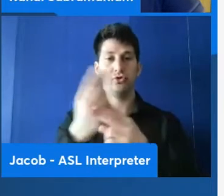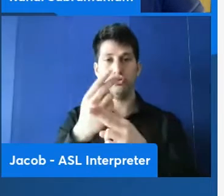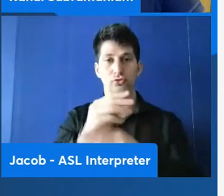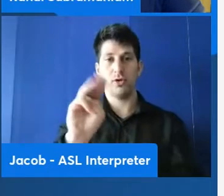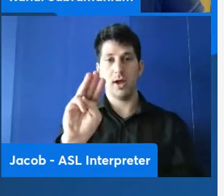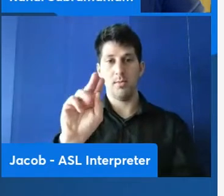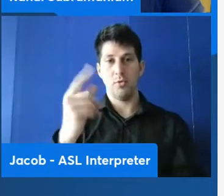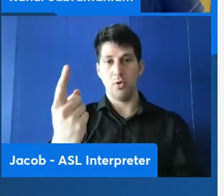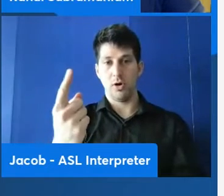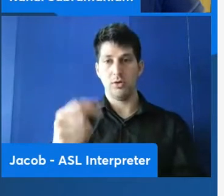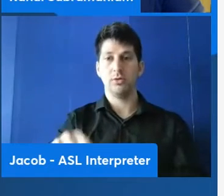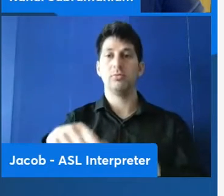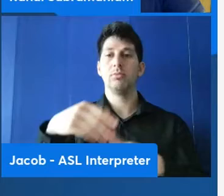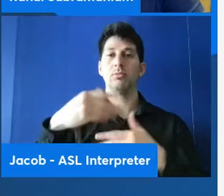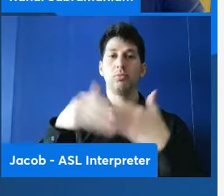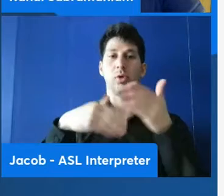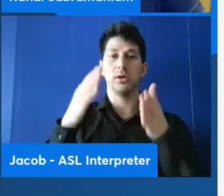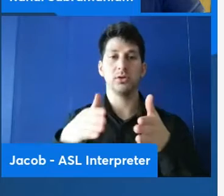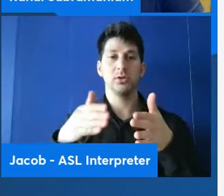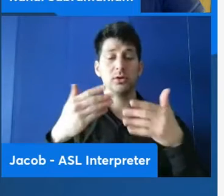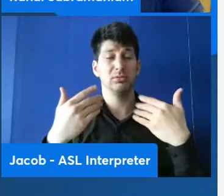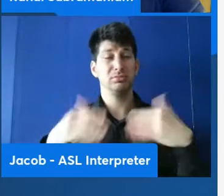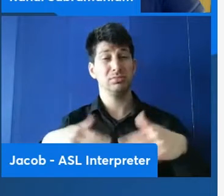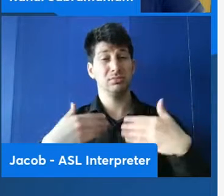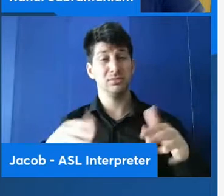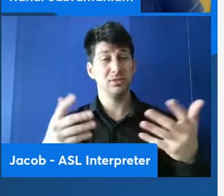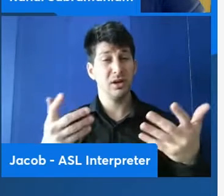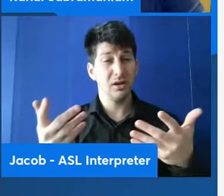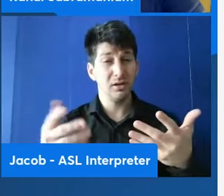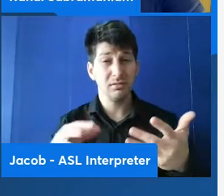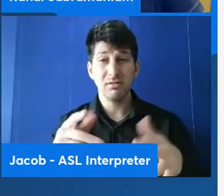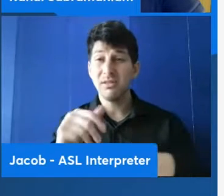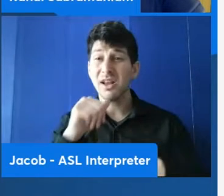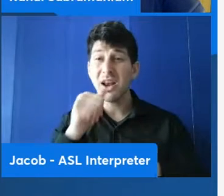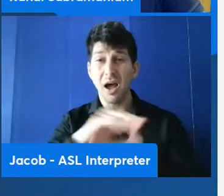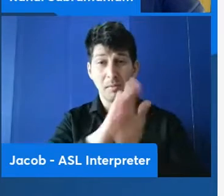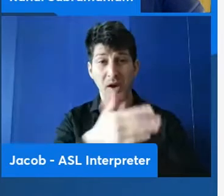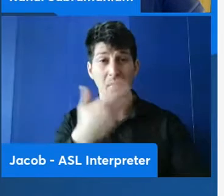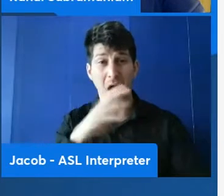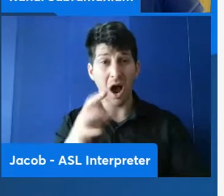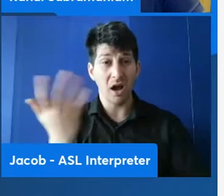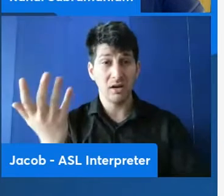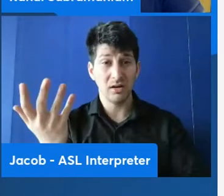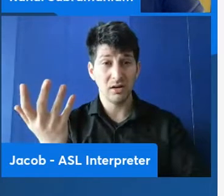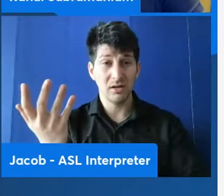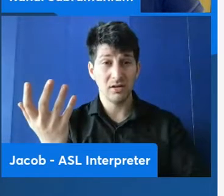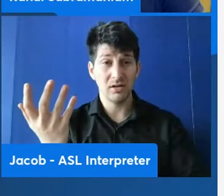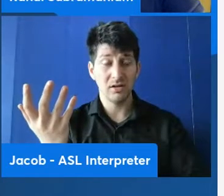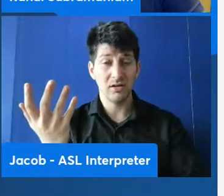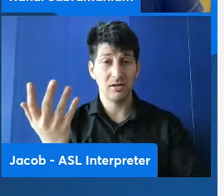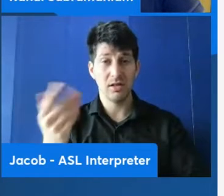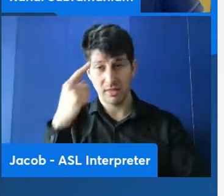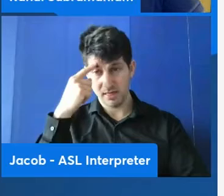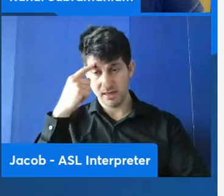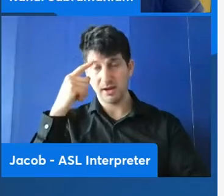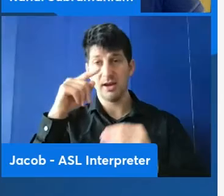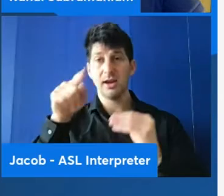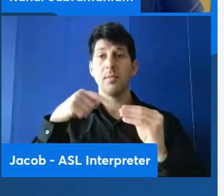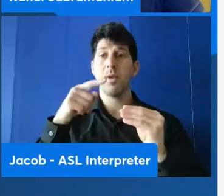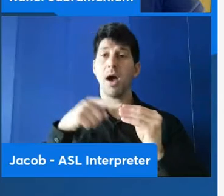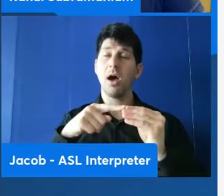processors. It was incredible. They don't get hot. Thinking about